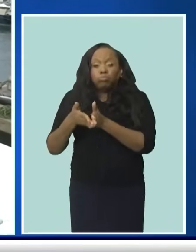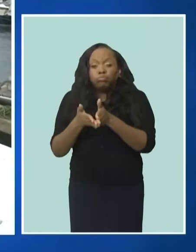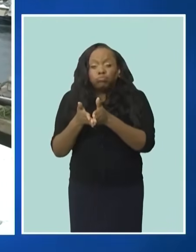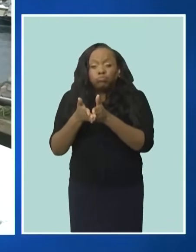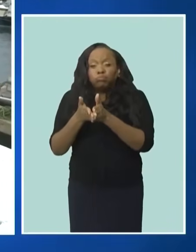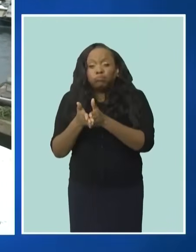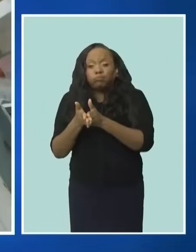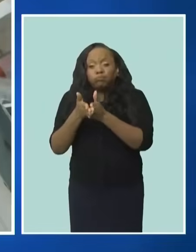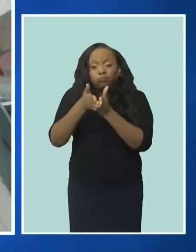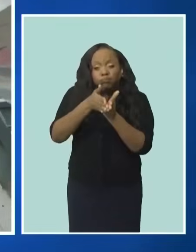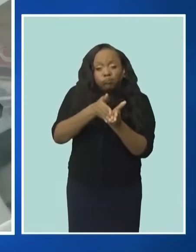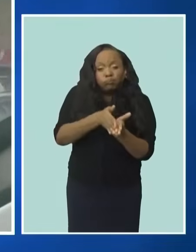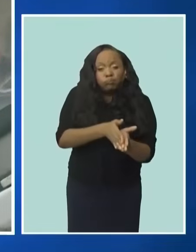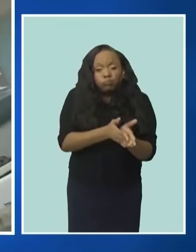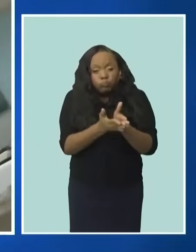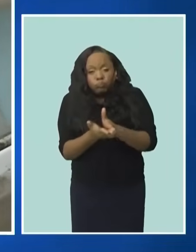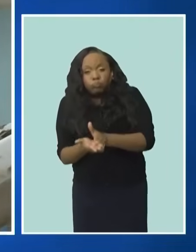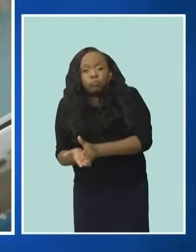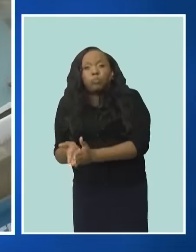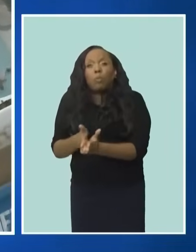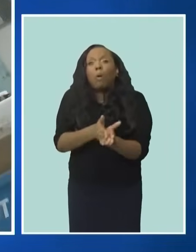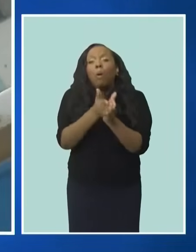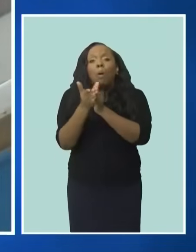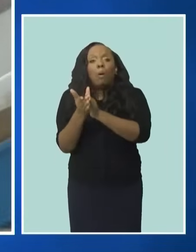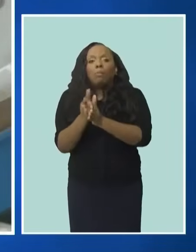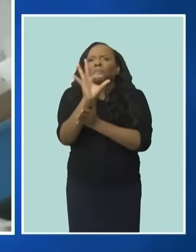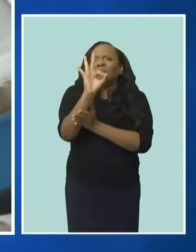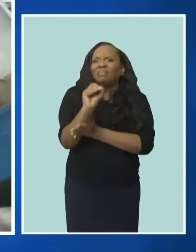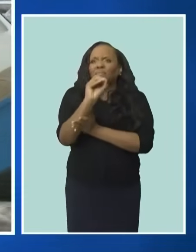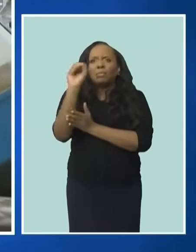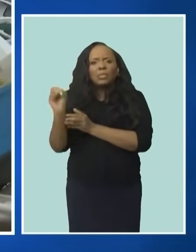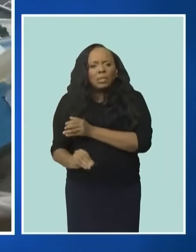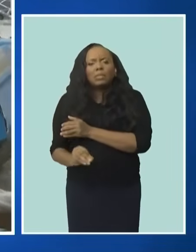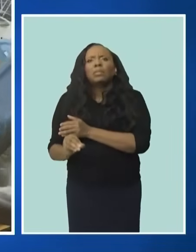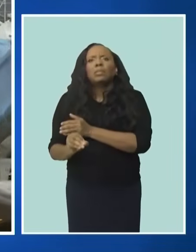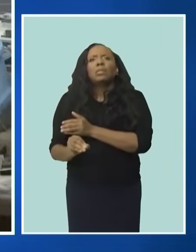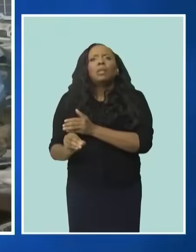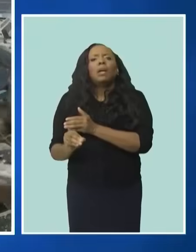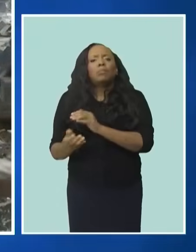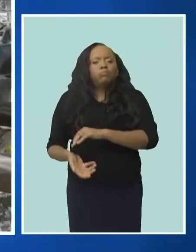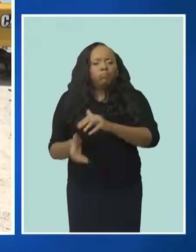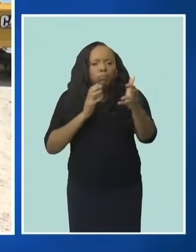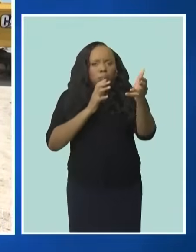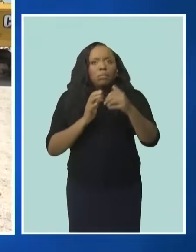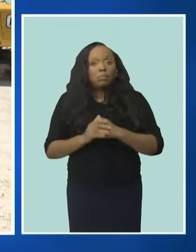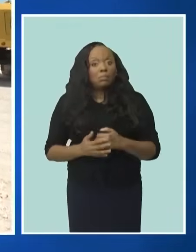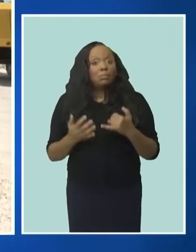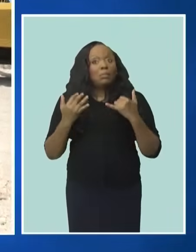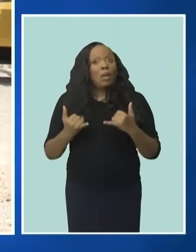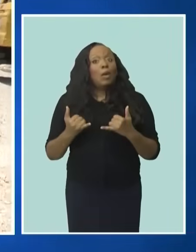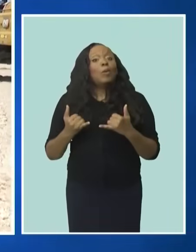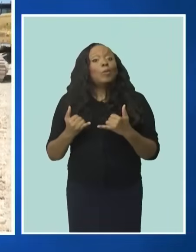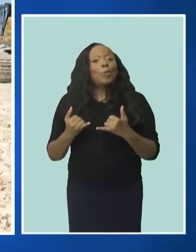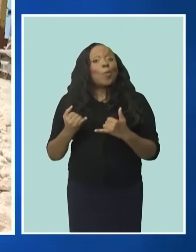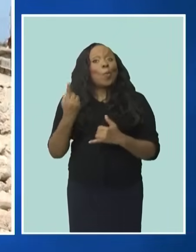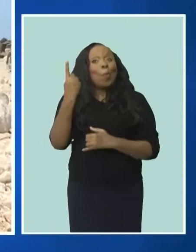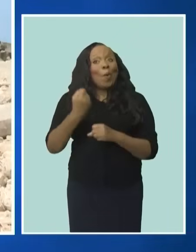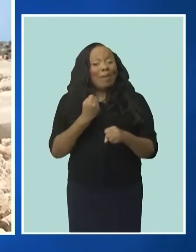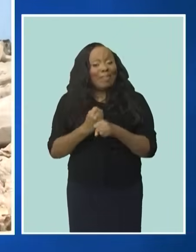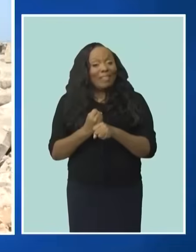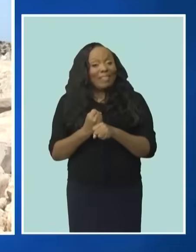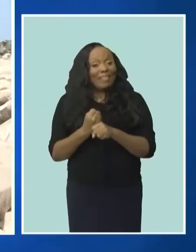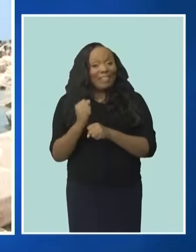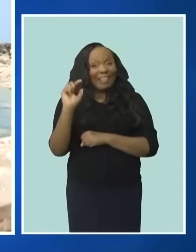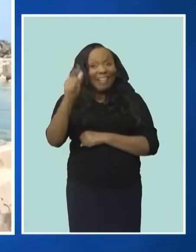Beryl lashed Barbados with huge waves. 90% of the fleet was devastated. Now, 1 day after the anniversary